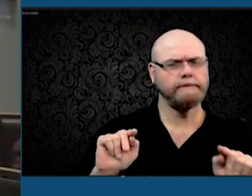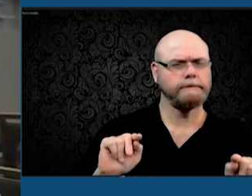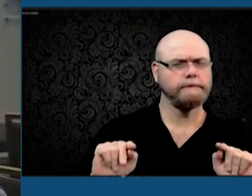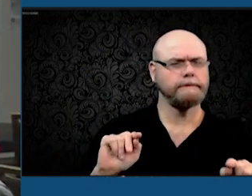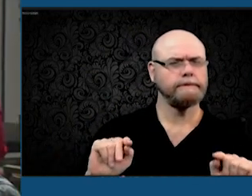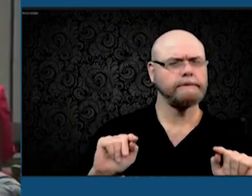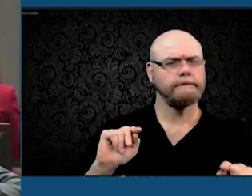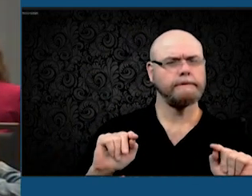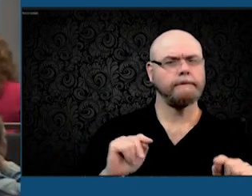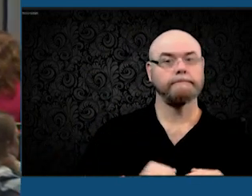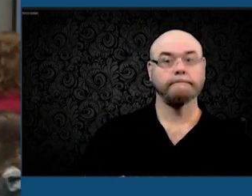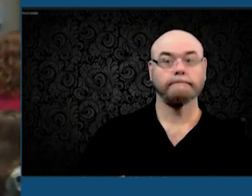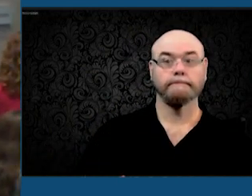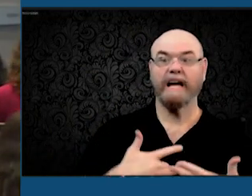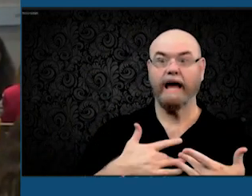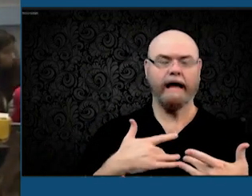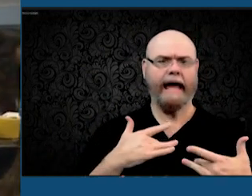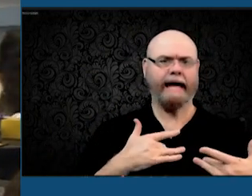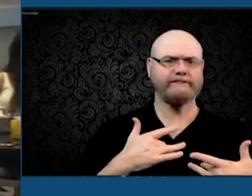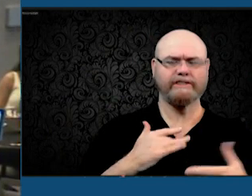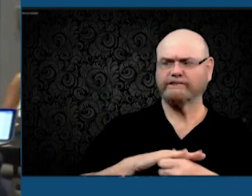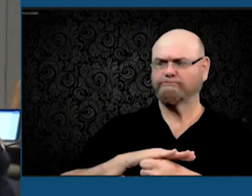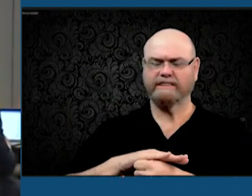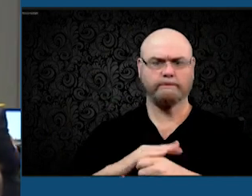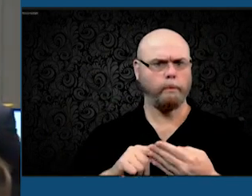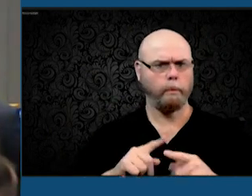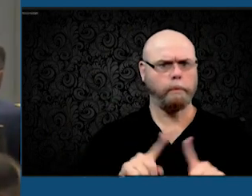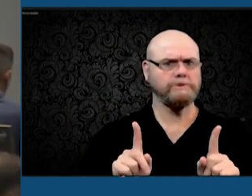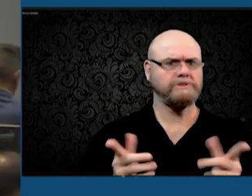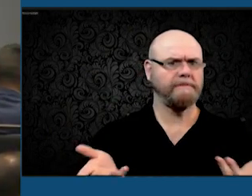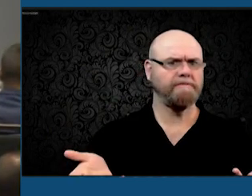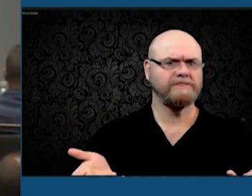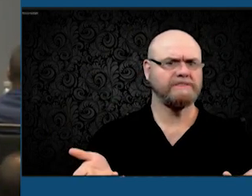Everybody's saying they're anxious, everybody's saying they're stressed. What's the difference?